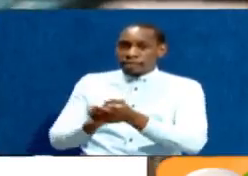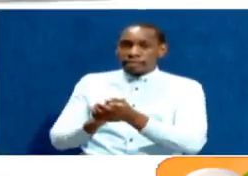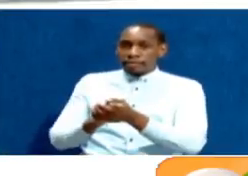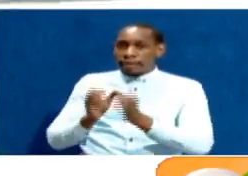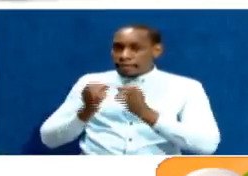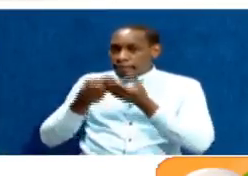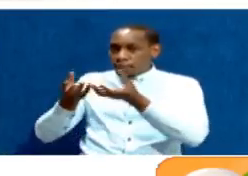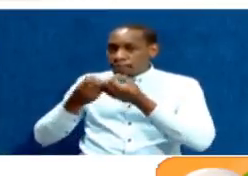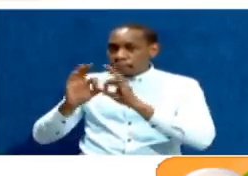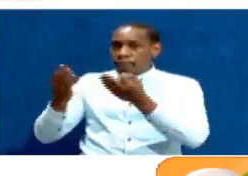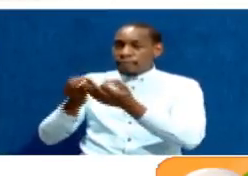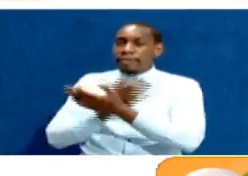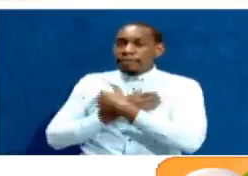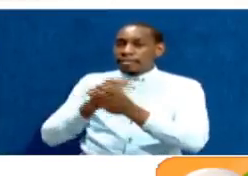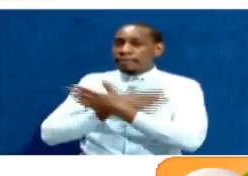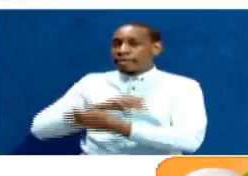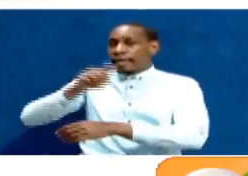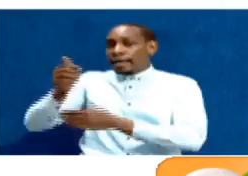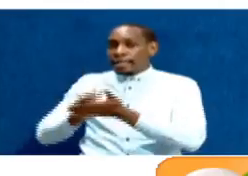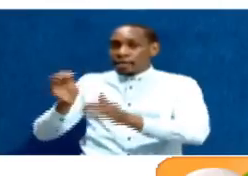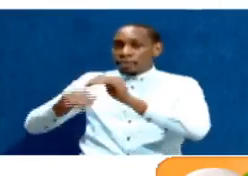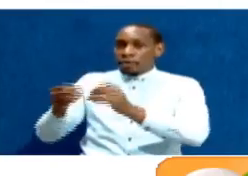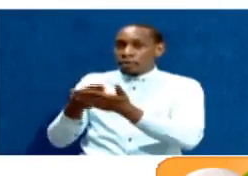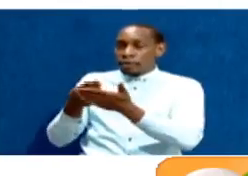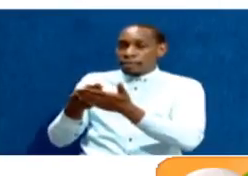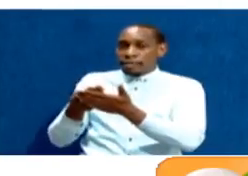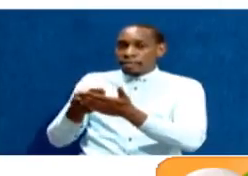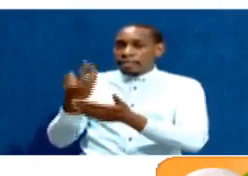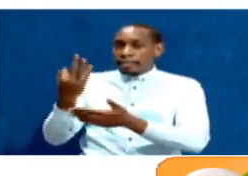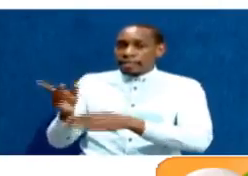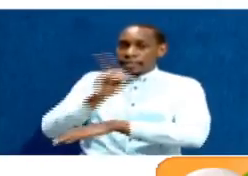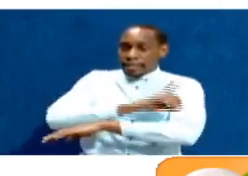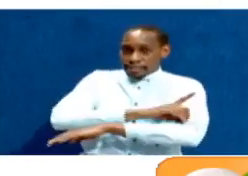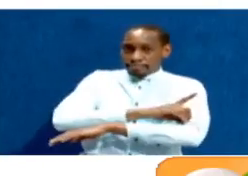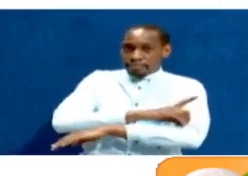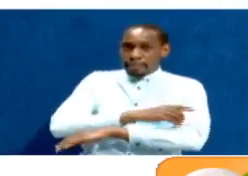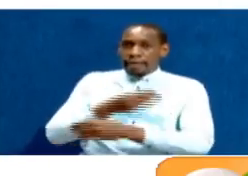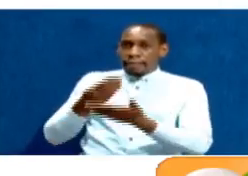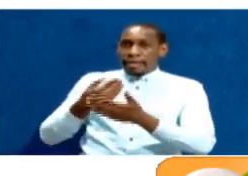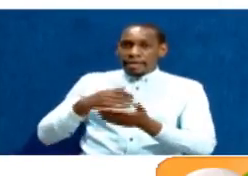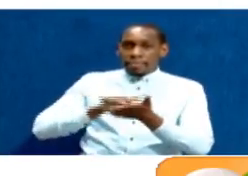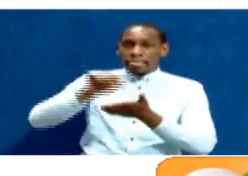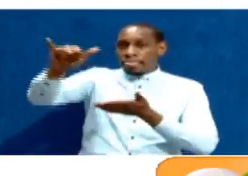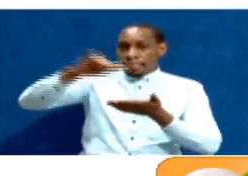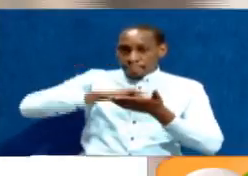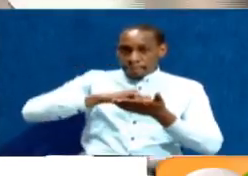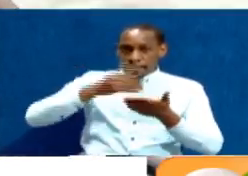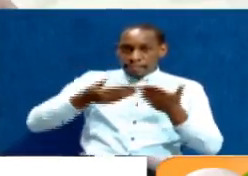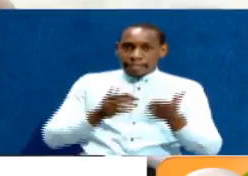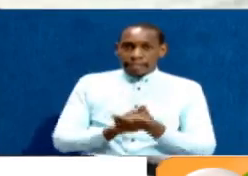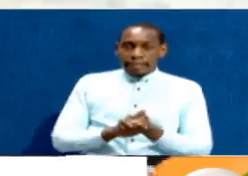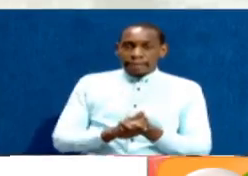naambiana, familia na mafriends wa mafriends. Wakachanga changa after like 3 days, kapata pesa ya kwenda na kurudi ya ticket.